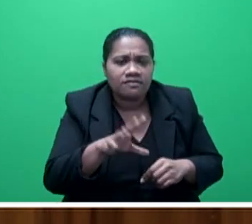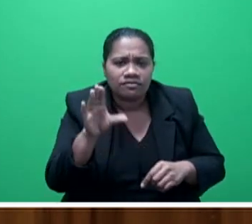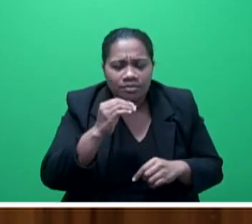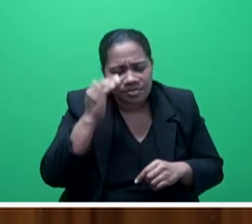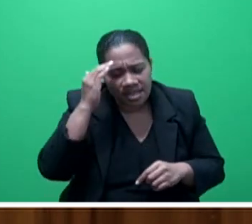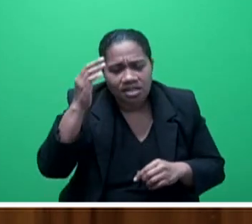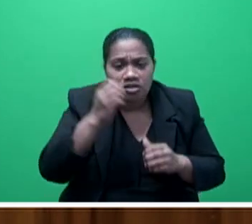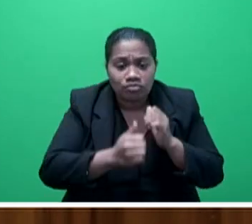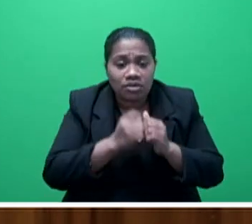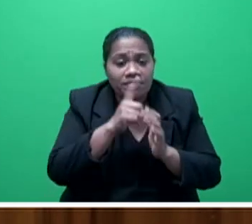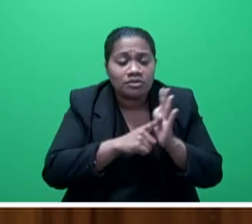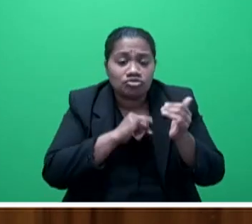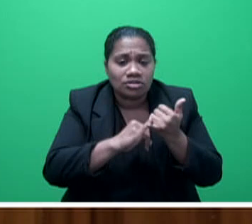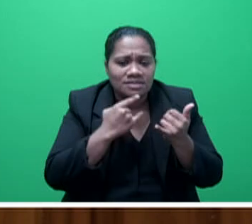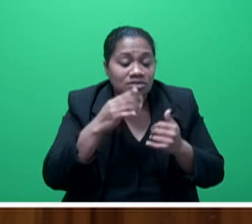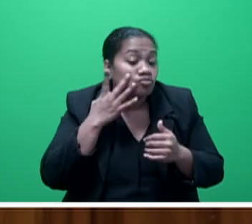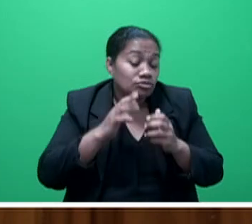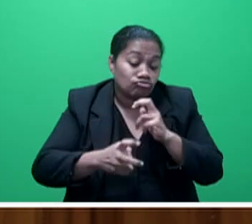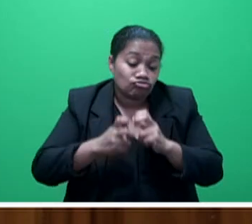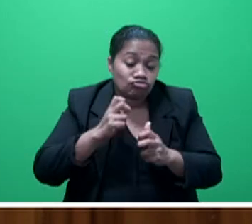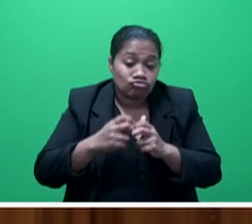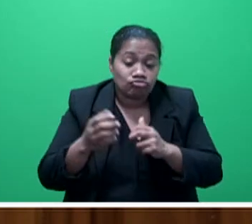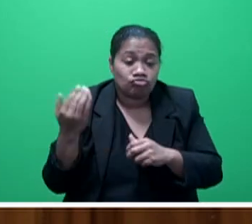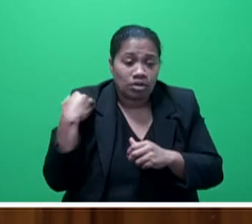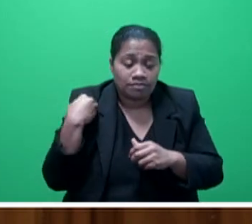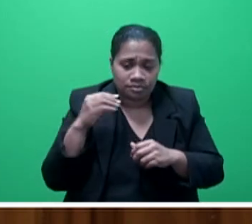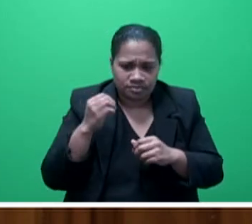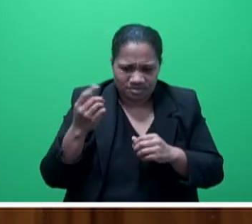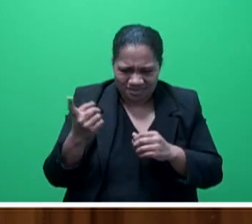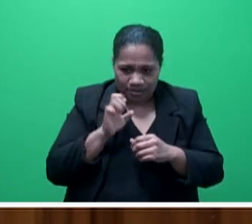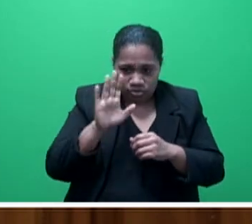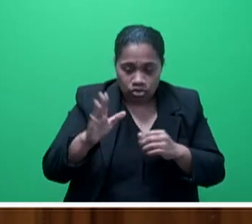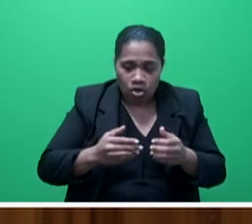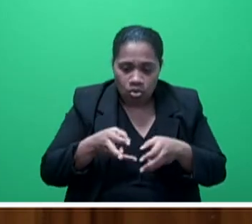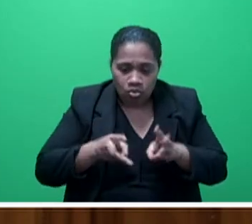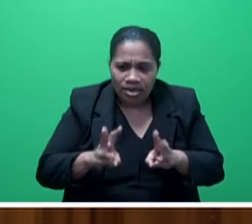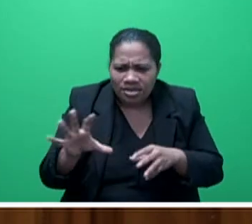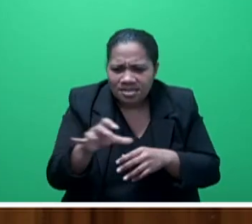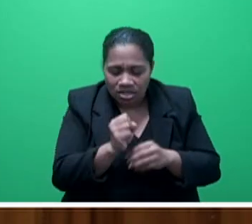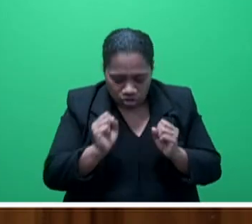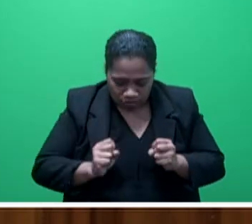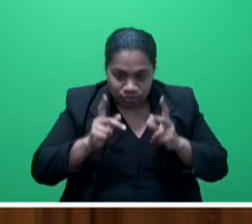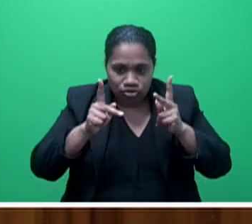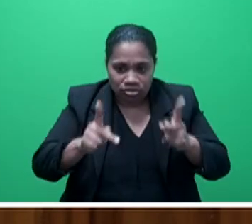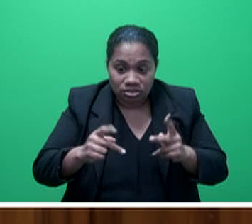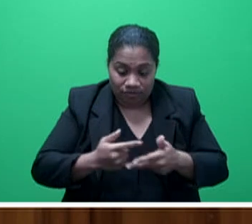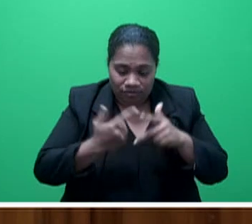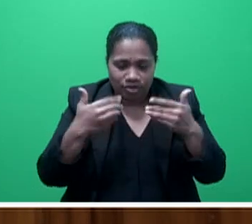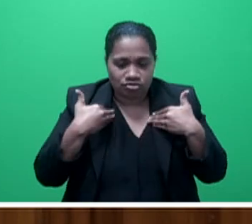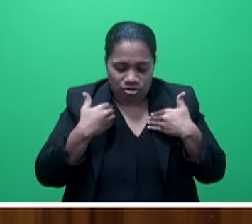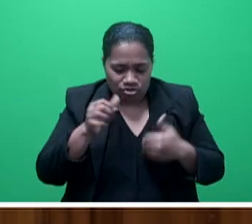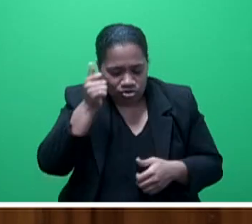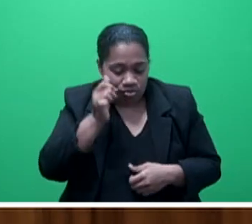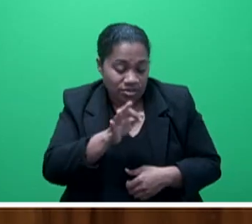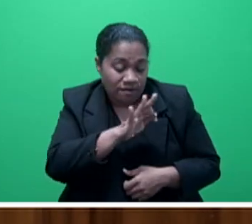to say: "When trouble comes your way, consider it opportunity for great joy, for you know that when your faith is tested, your